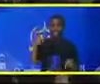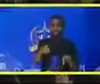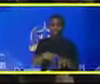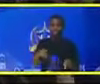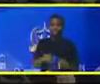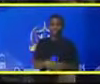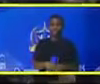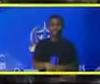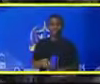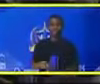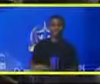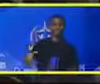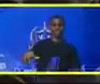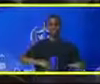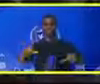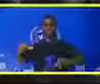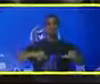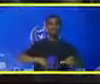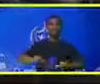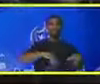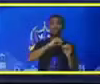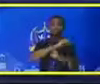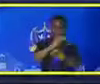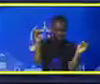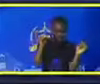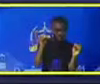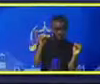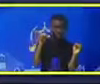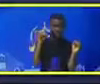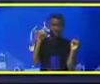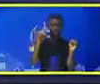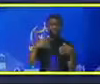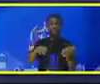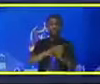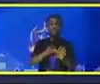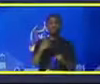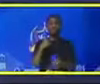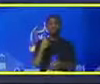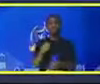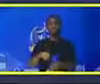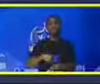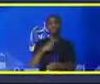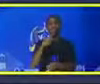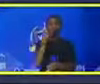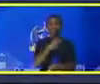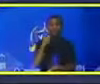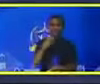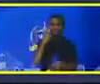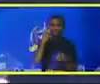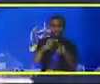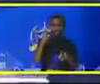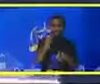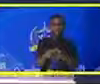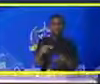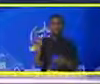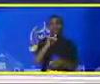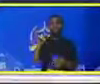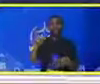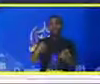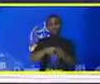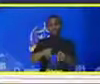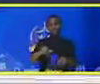words sound like arrogance, it is because we have a mandate to speak His purposes to the nations. And under this